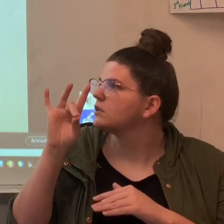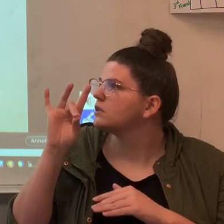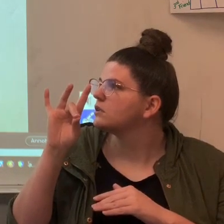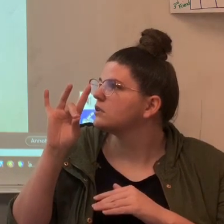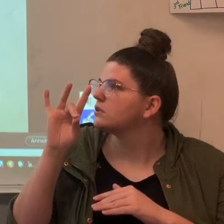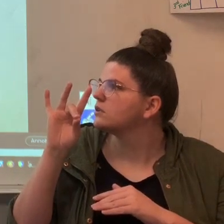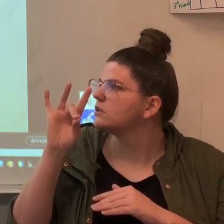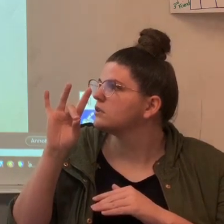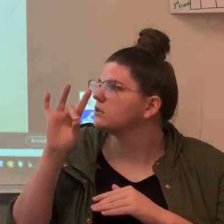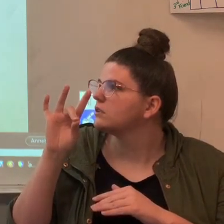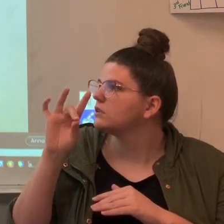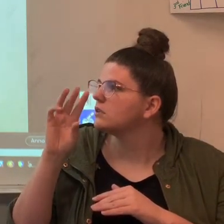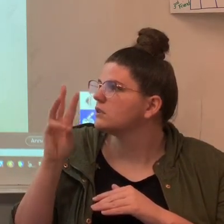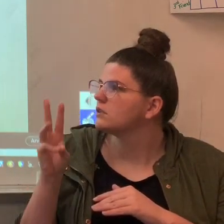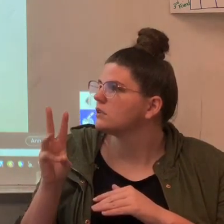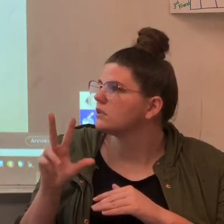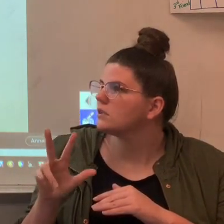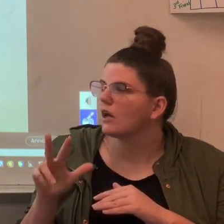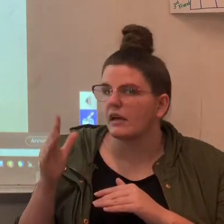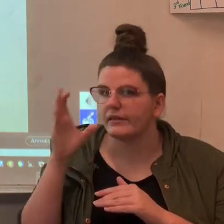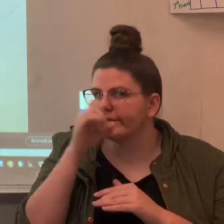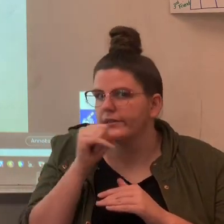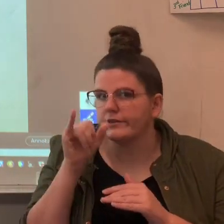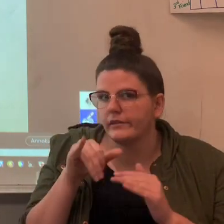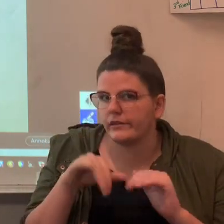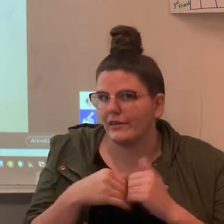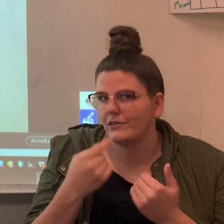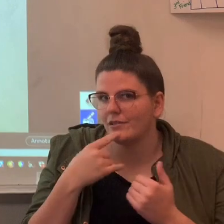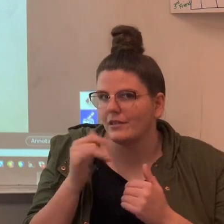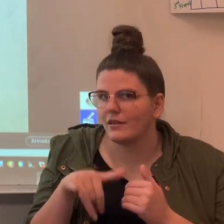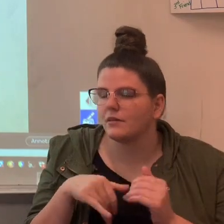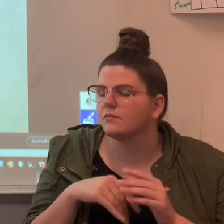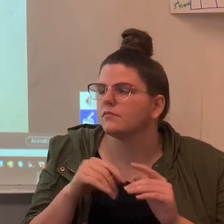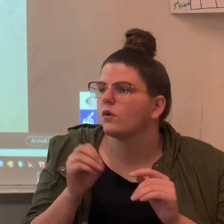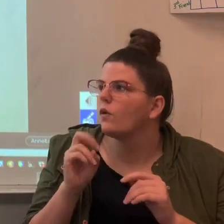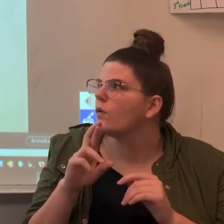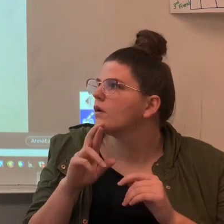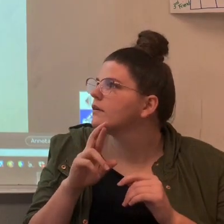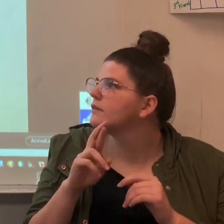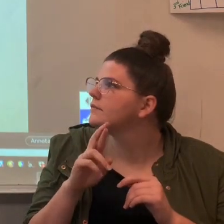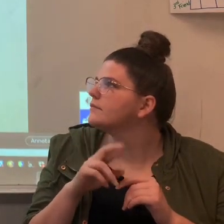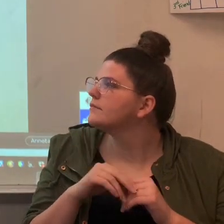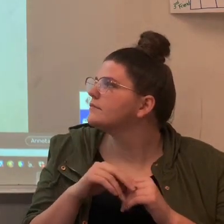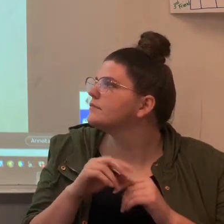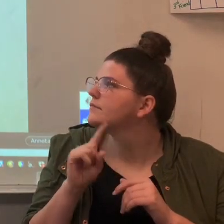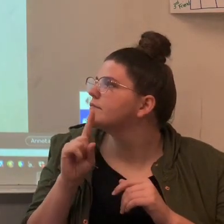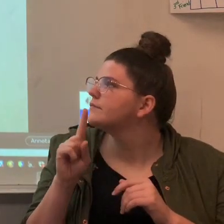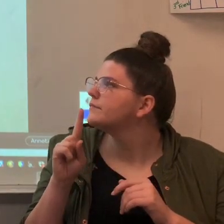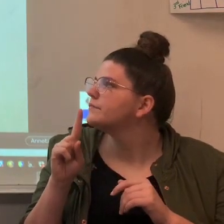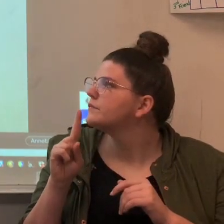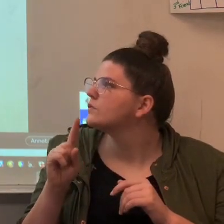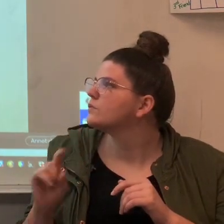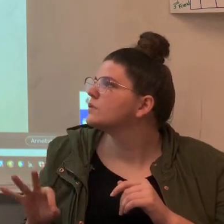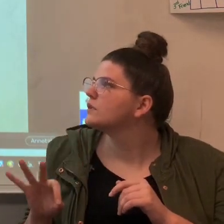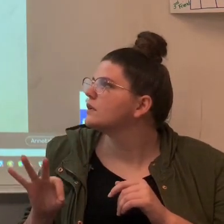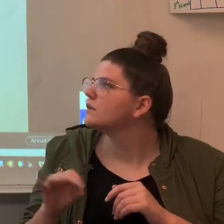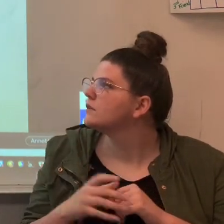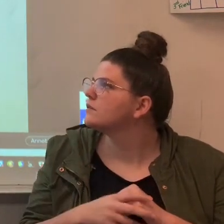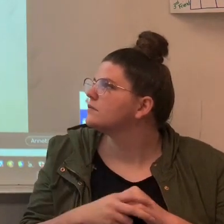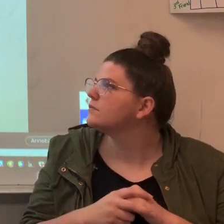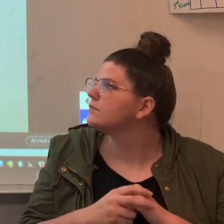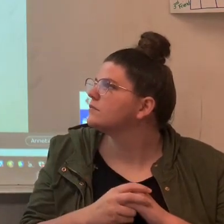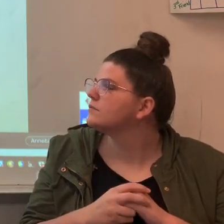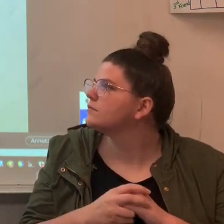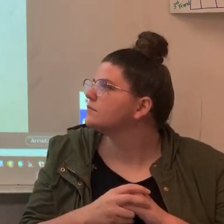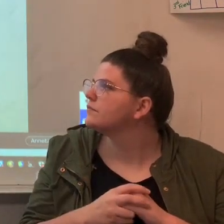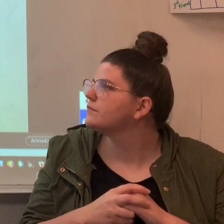8/63. This is how you would say that. Or 1/9. Okay?